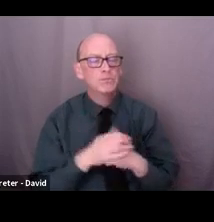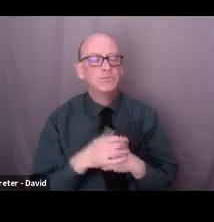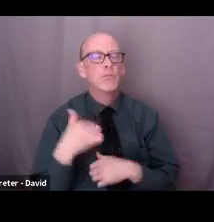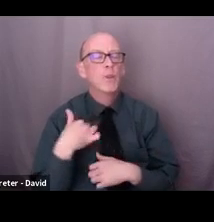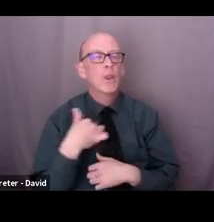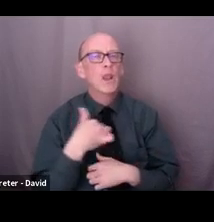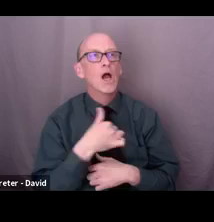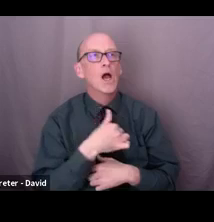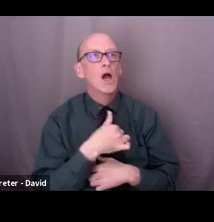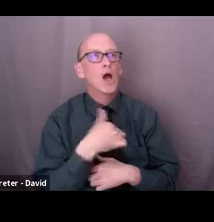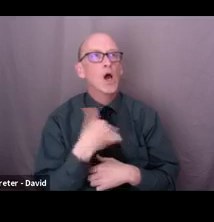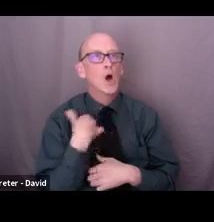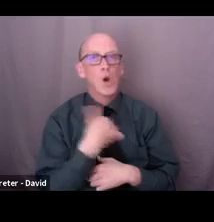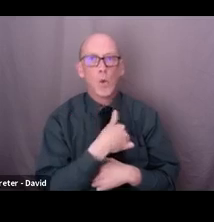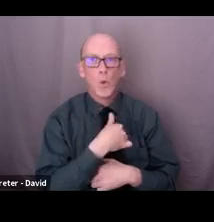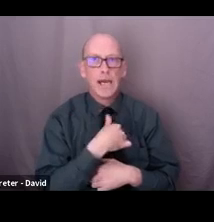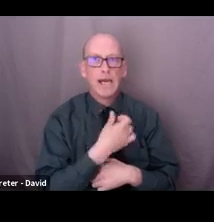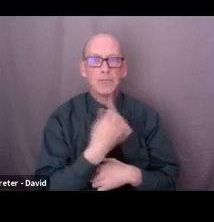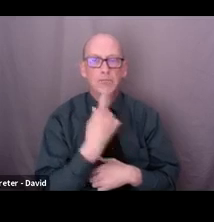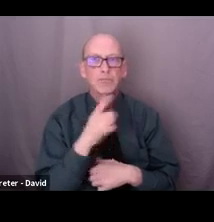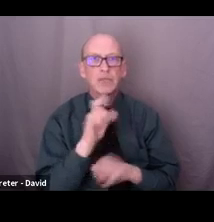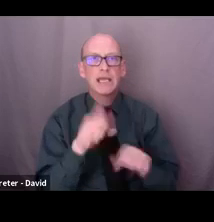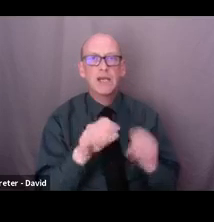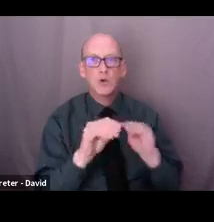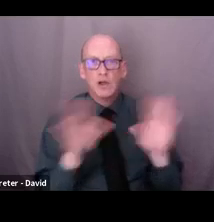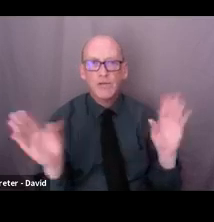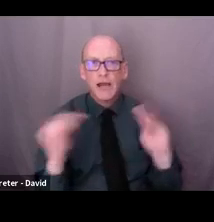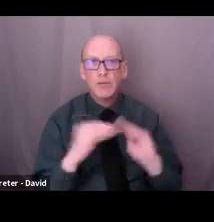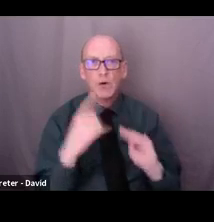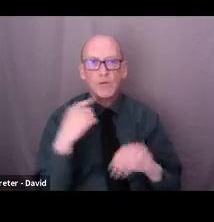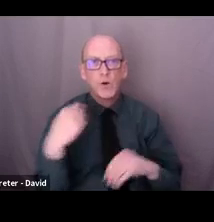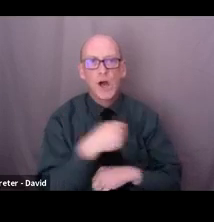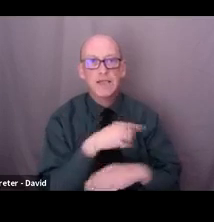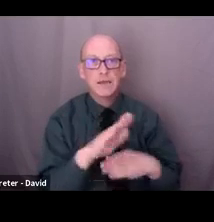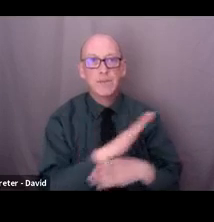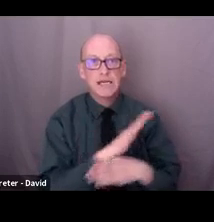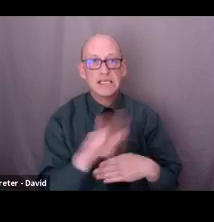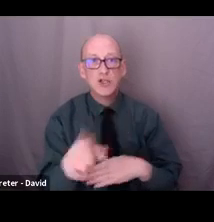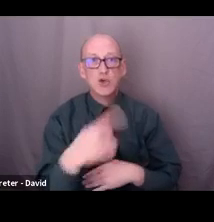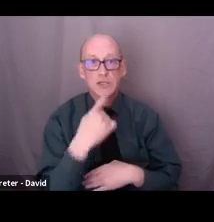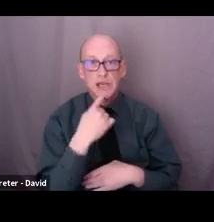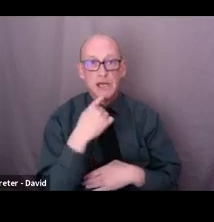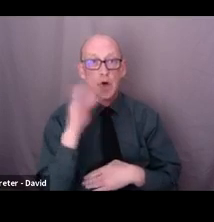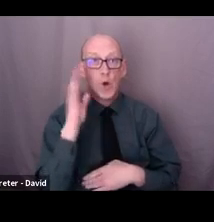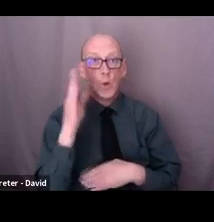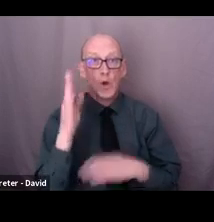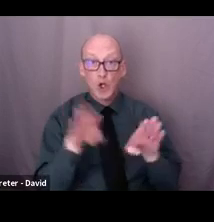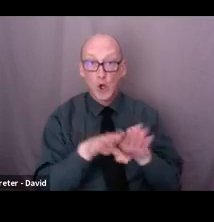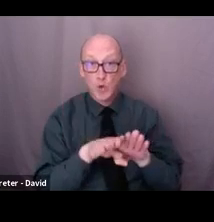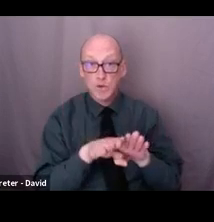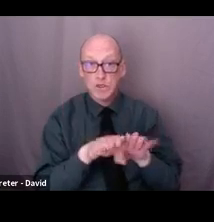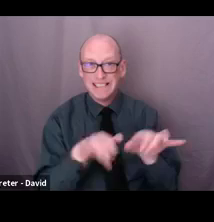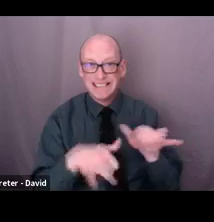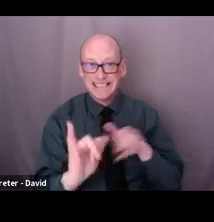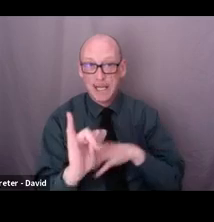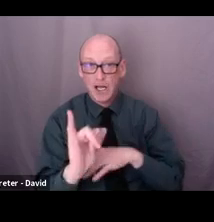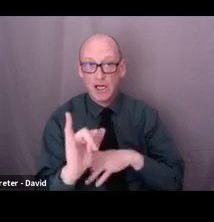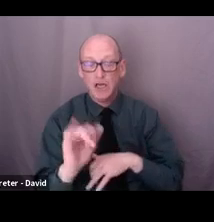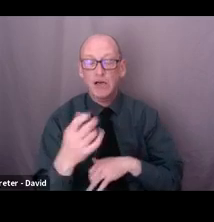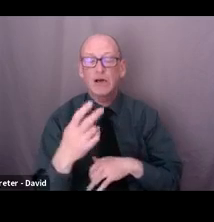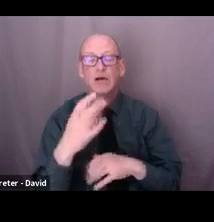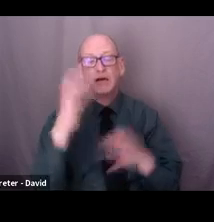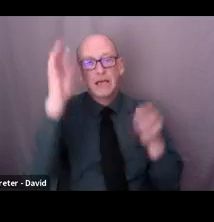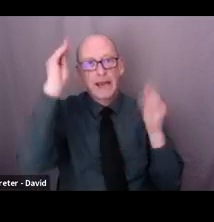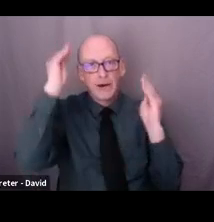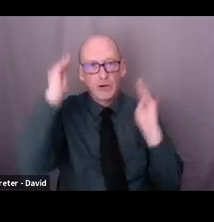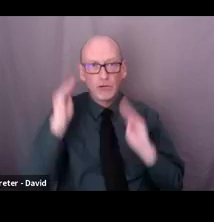while we get it, can you clarify more for us? The businesses that you said that were closed still, like hair salons,